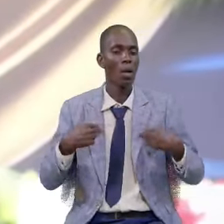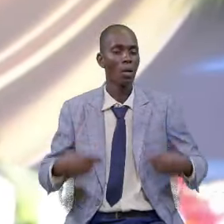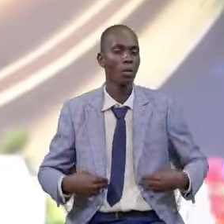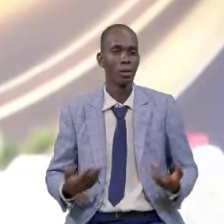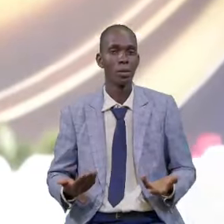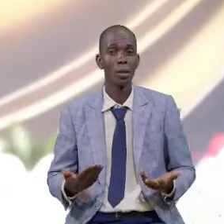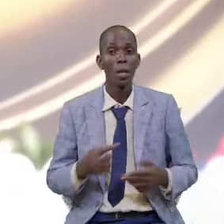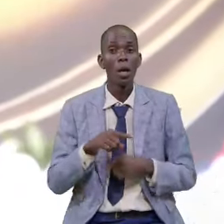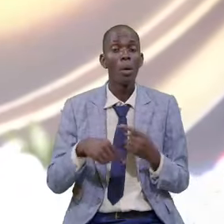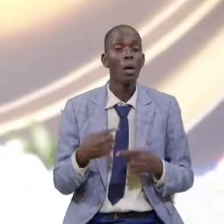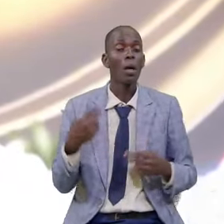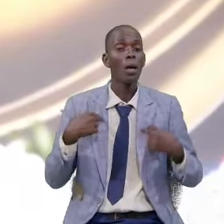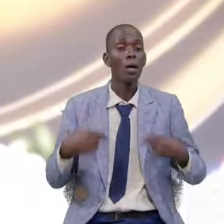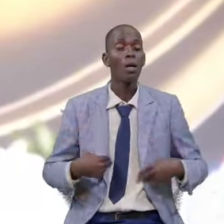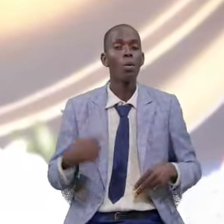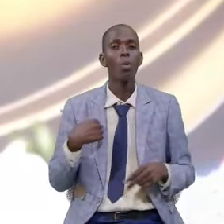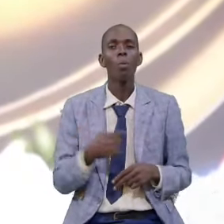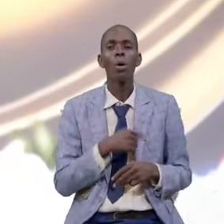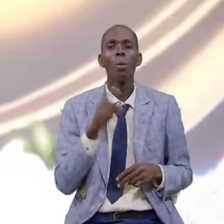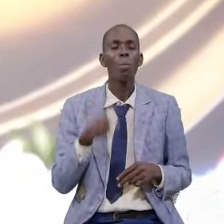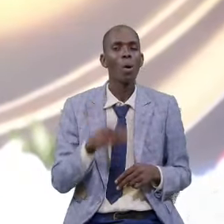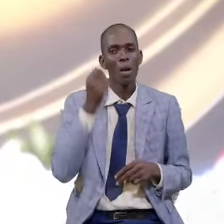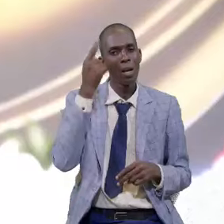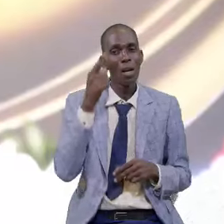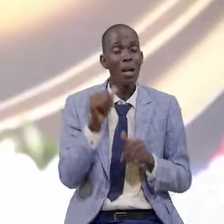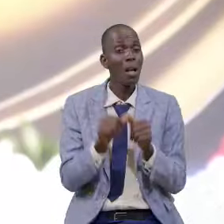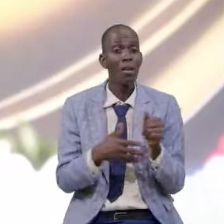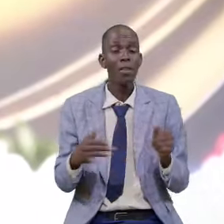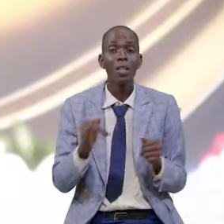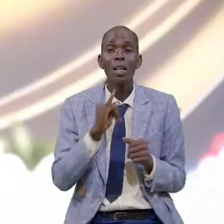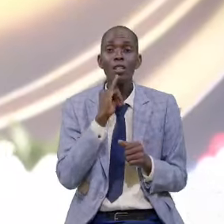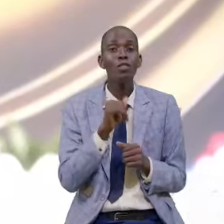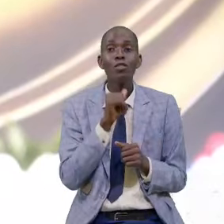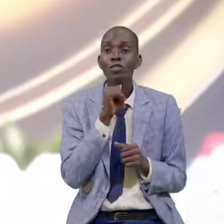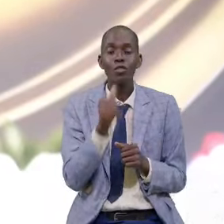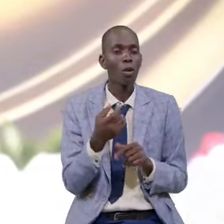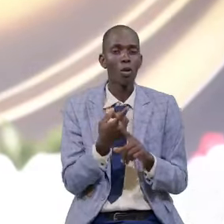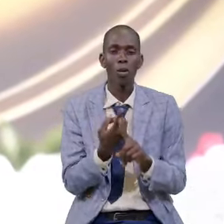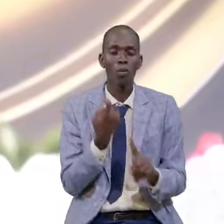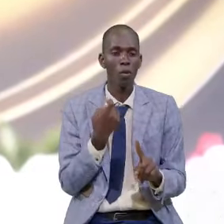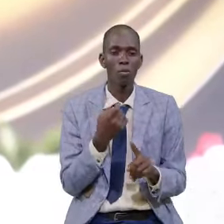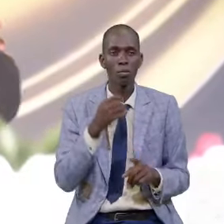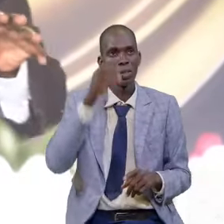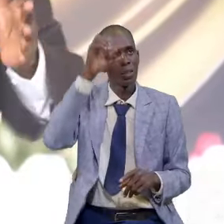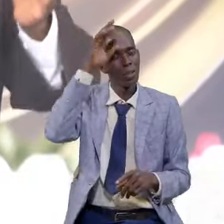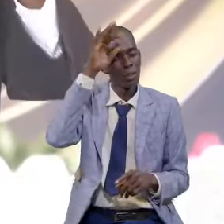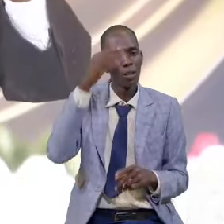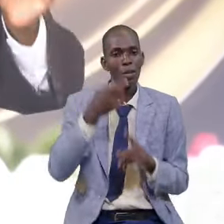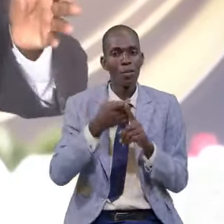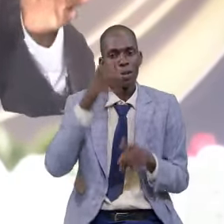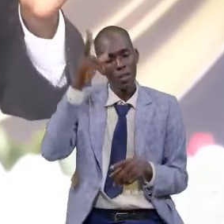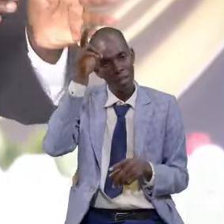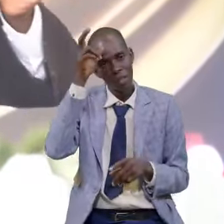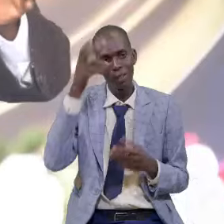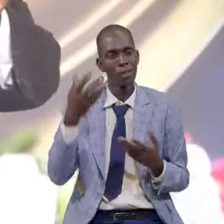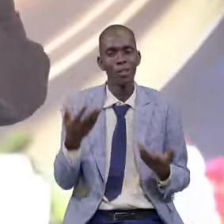we need to understand everything is not coming from demons. If, you know, if you sleep late, you normally